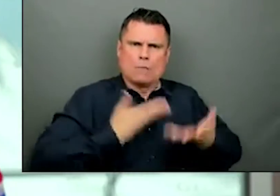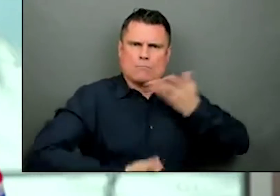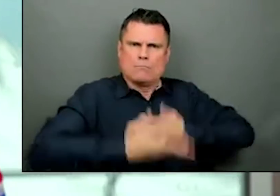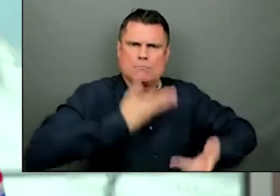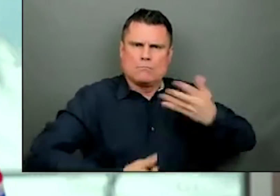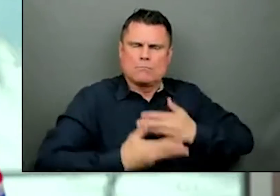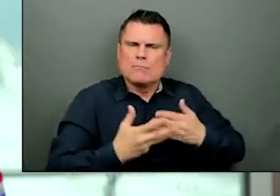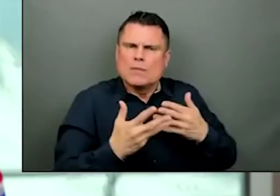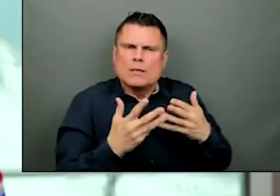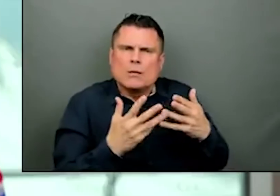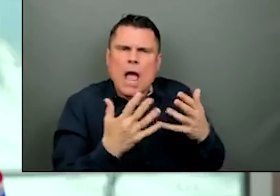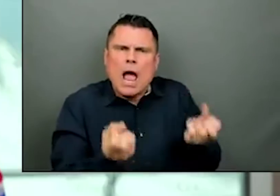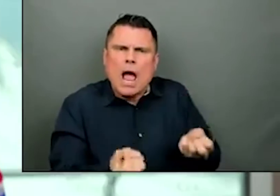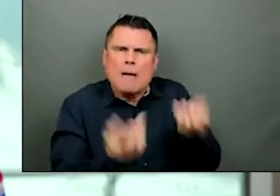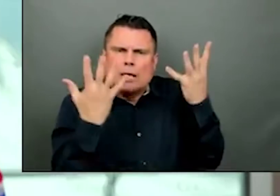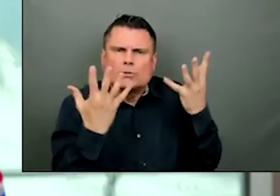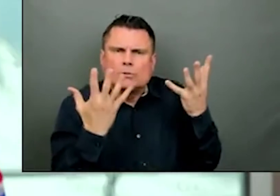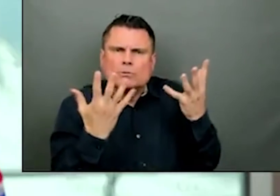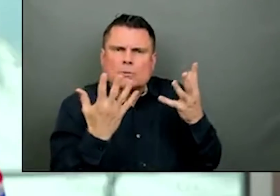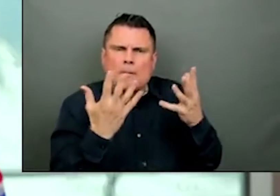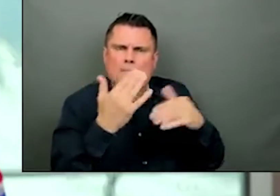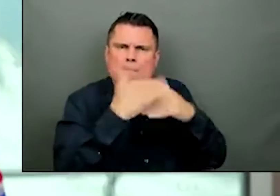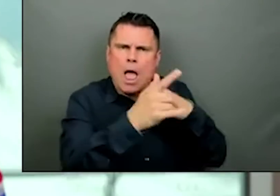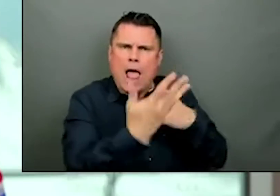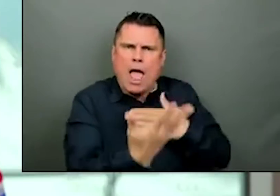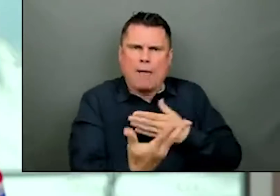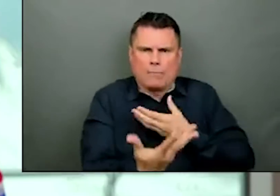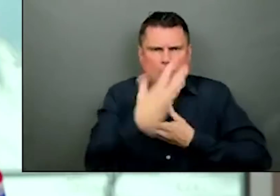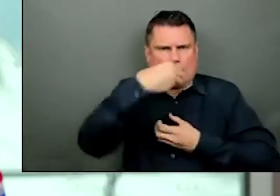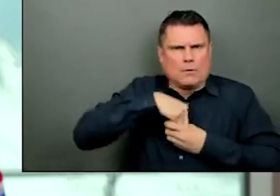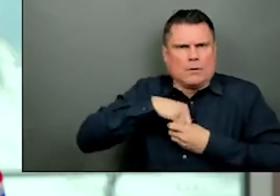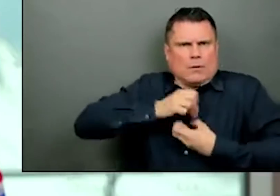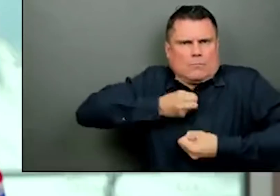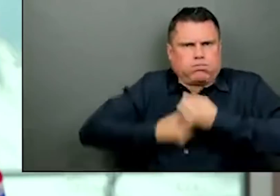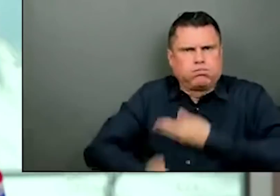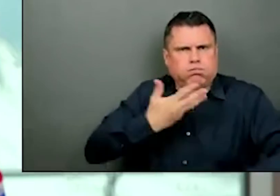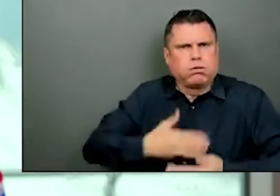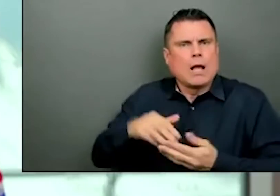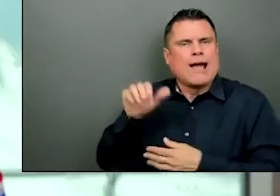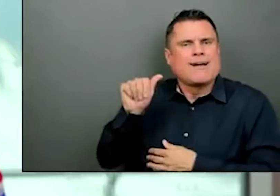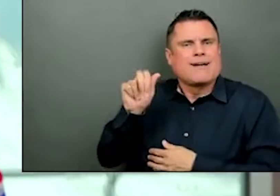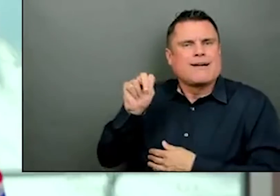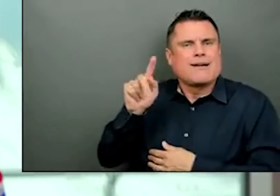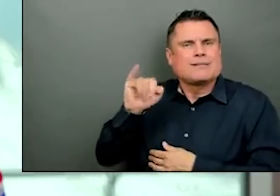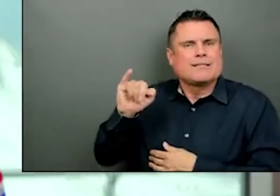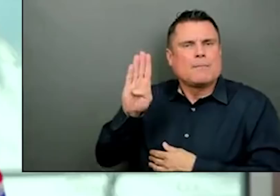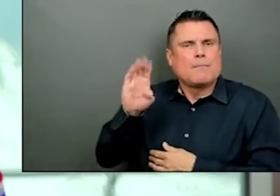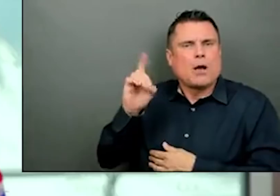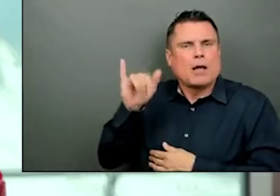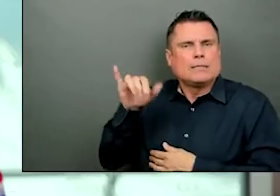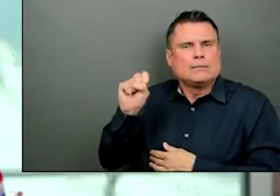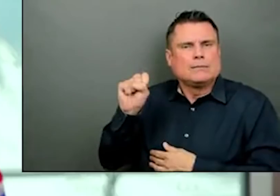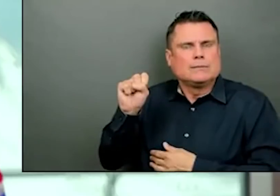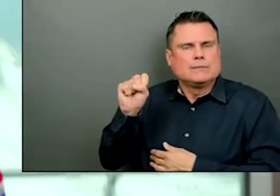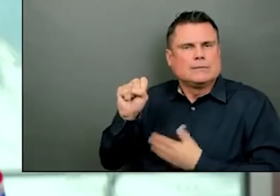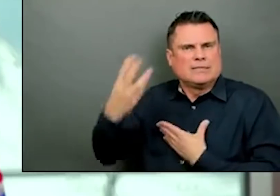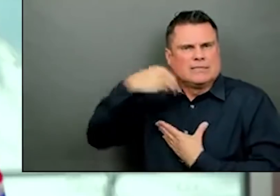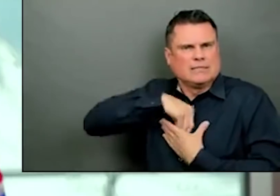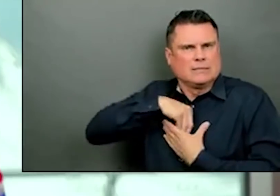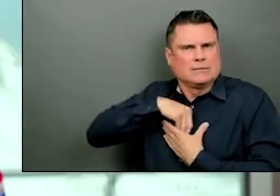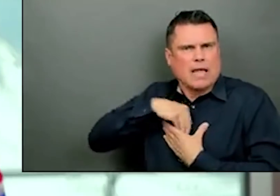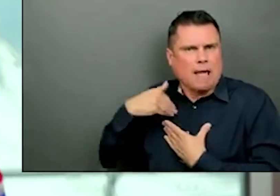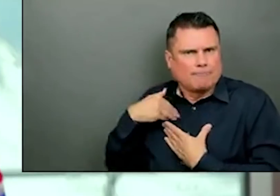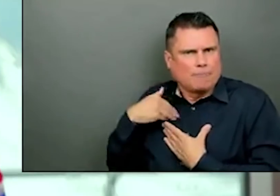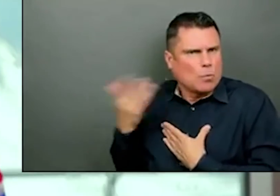or the vaccine protects you from the virus in the first place. What we have seen from the vaccine